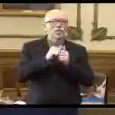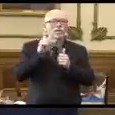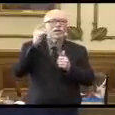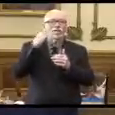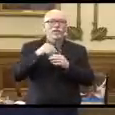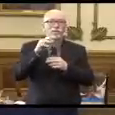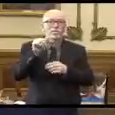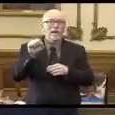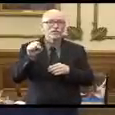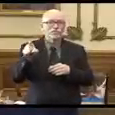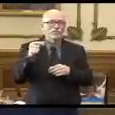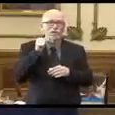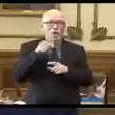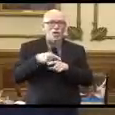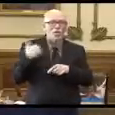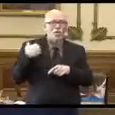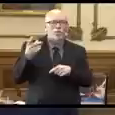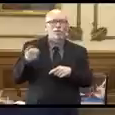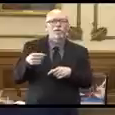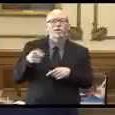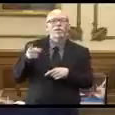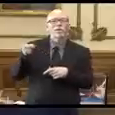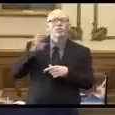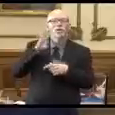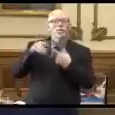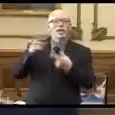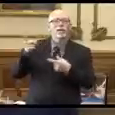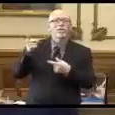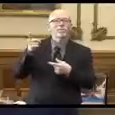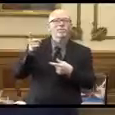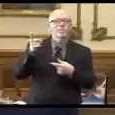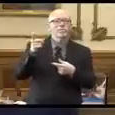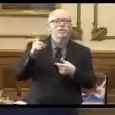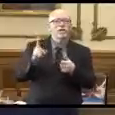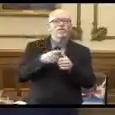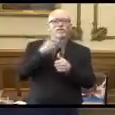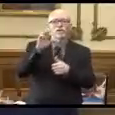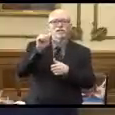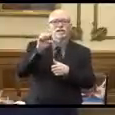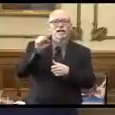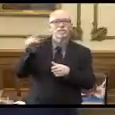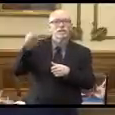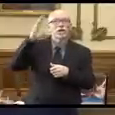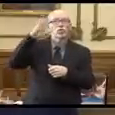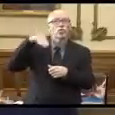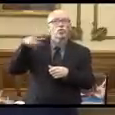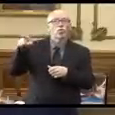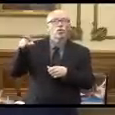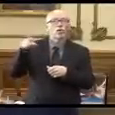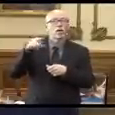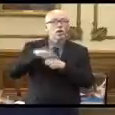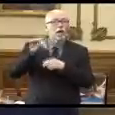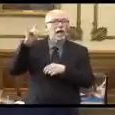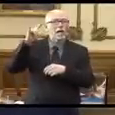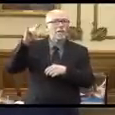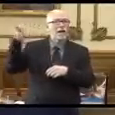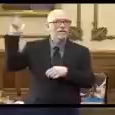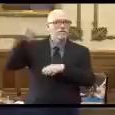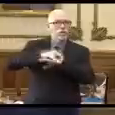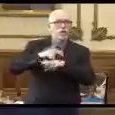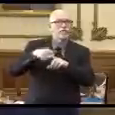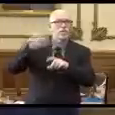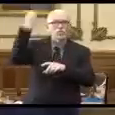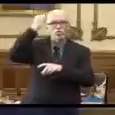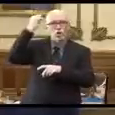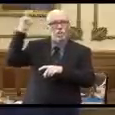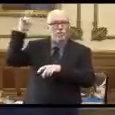of Massachusetts not too long ago, and he was talking about the first cases that they knew about were on an airplane that flew in from Europe,